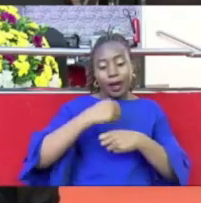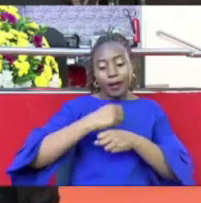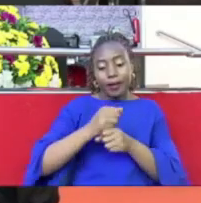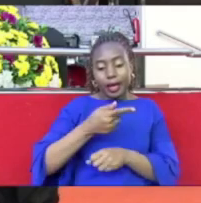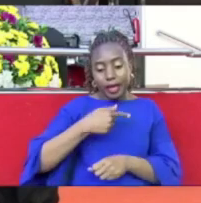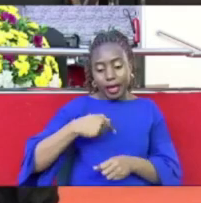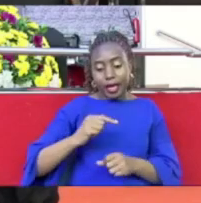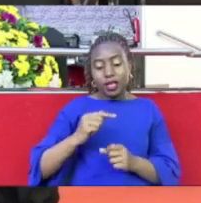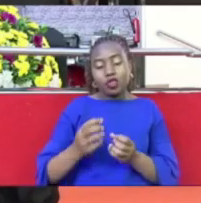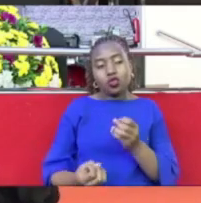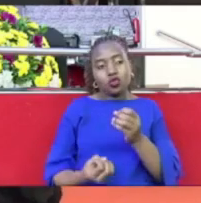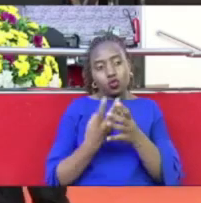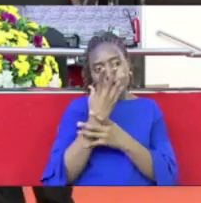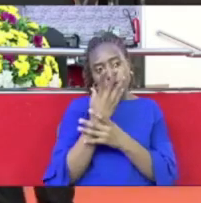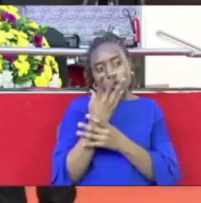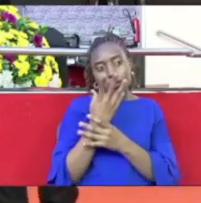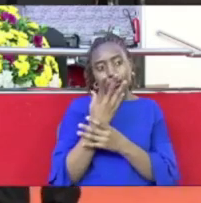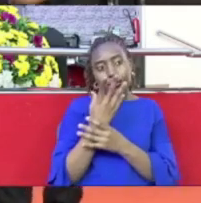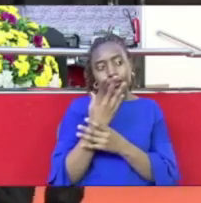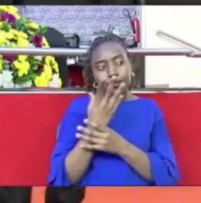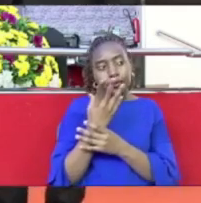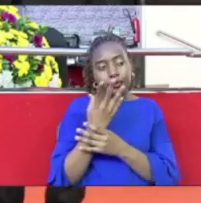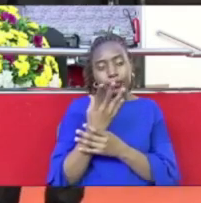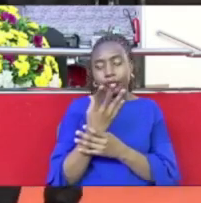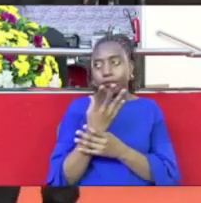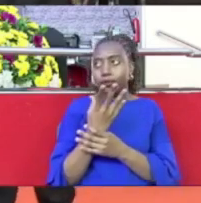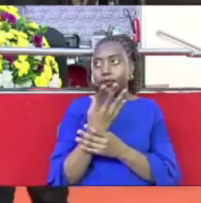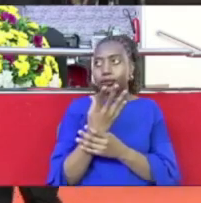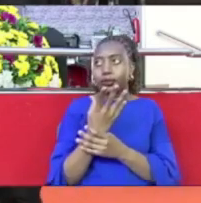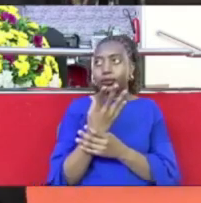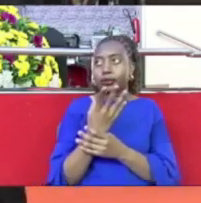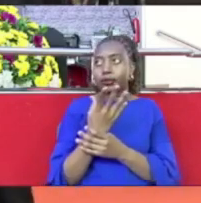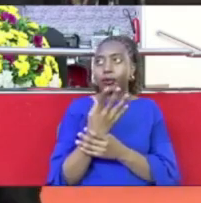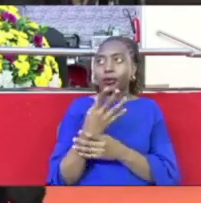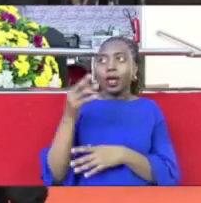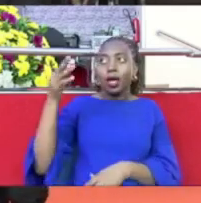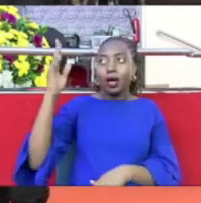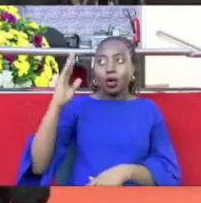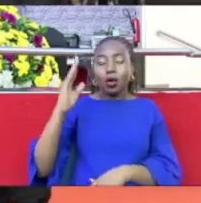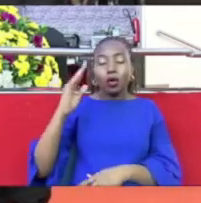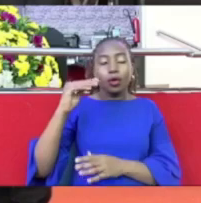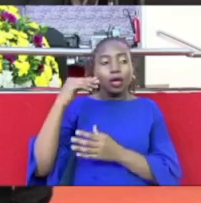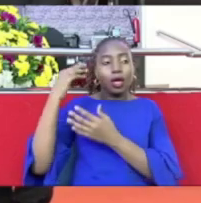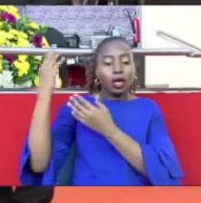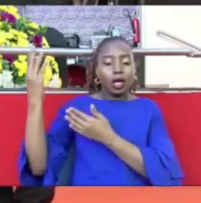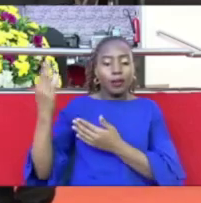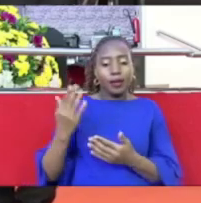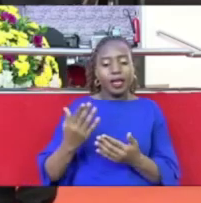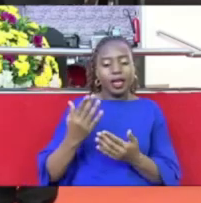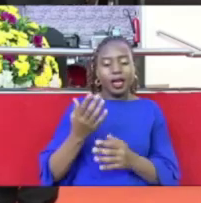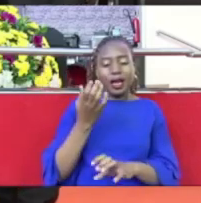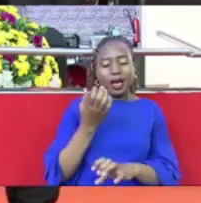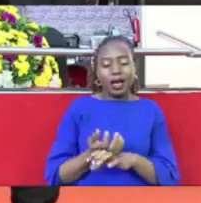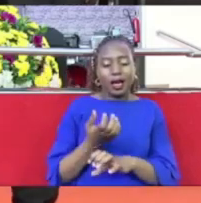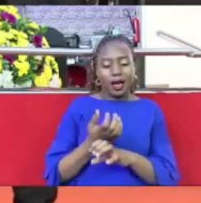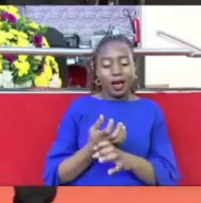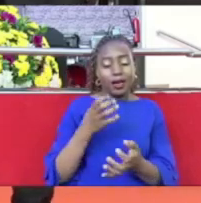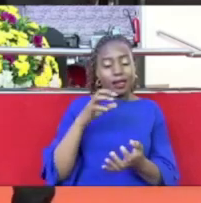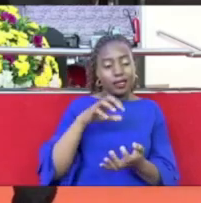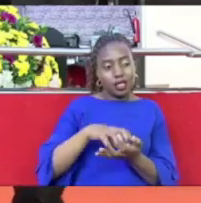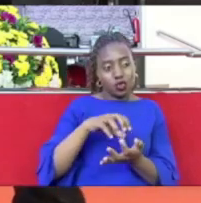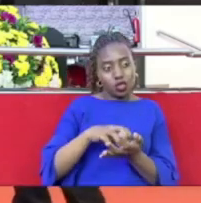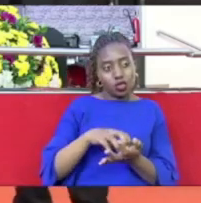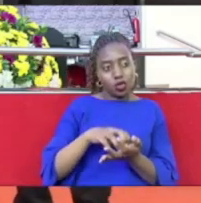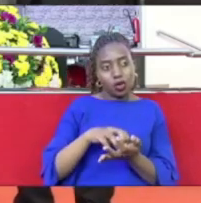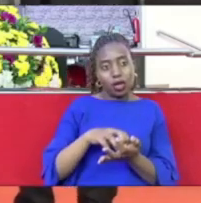Ni kwamba Mungu hujibu maombi kwa kusababisha tukue. God will bring a situation in our way, tough situations. Mungu ataleta hali ngumu